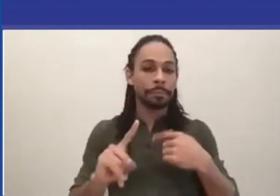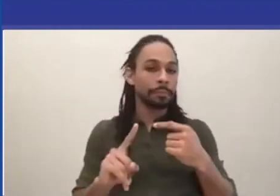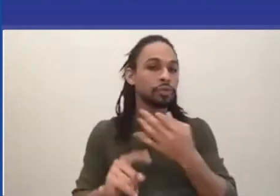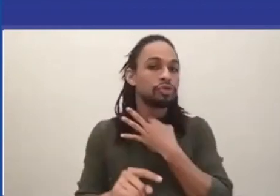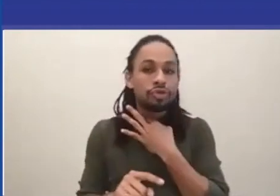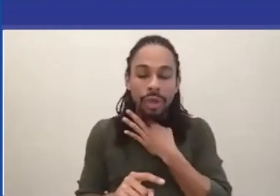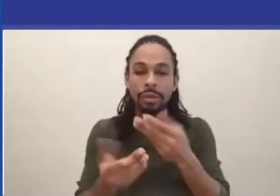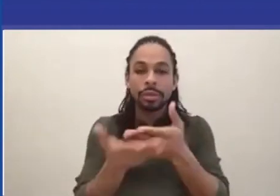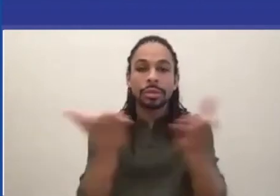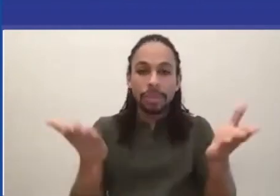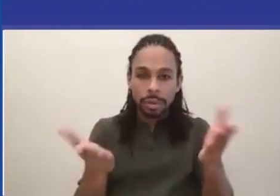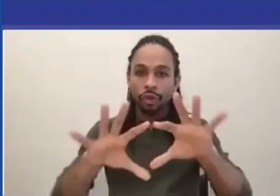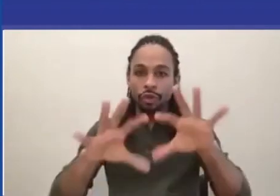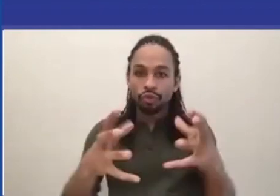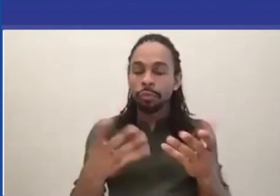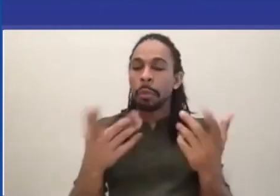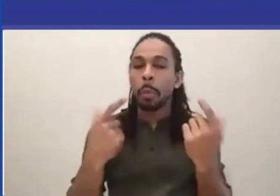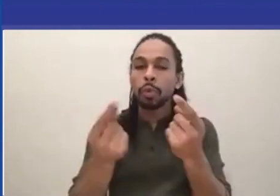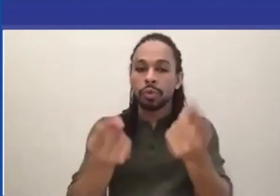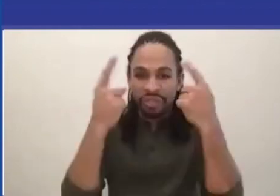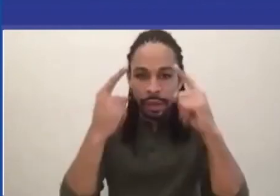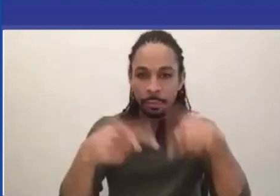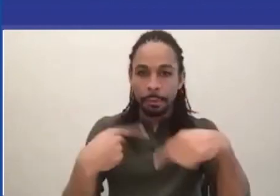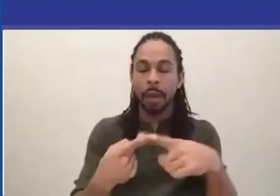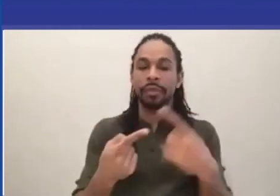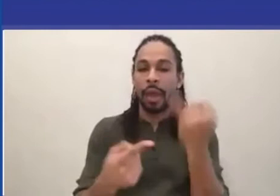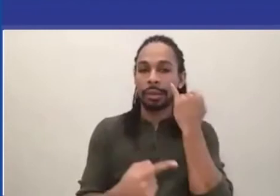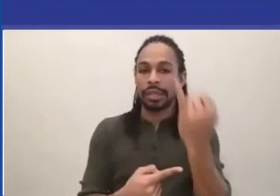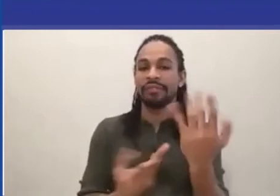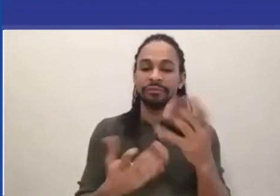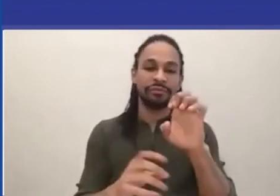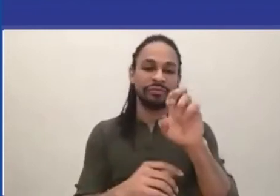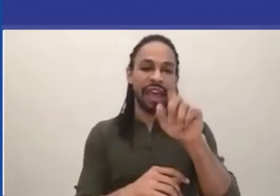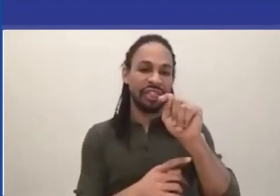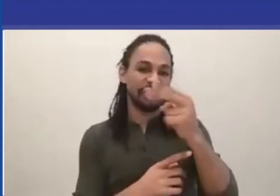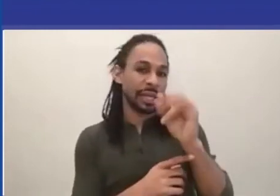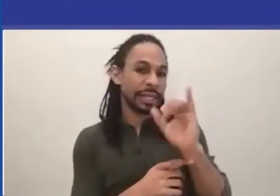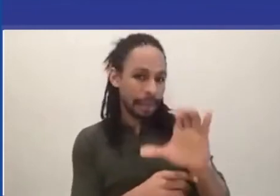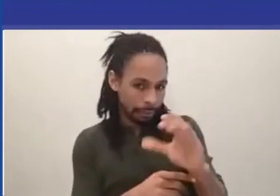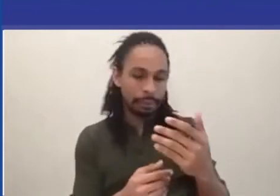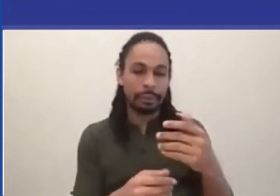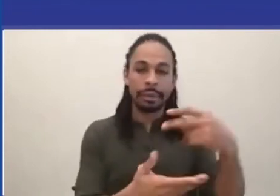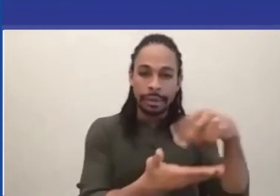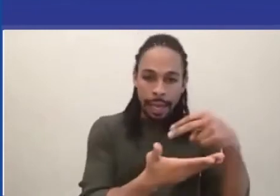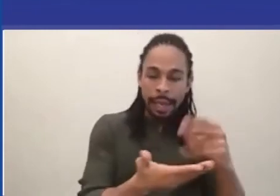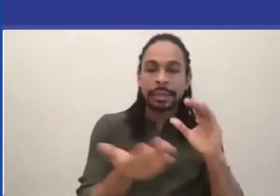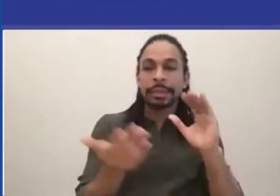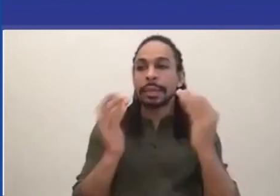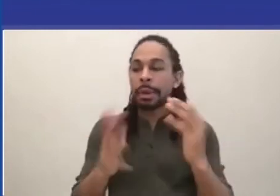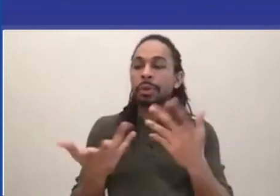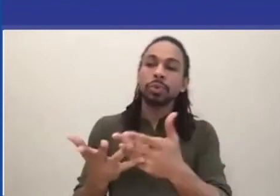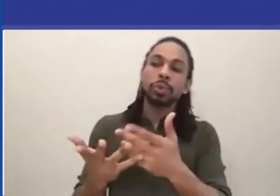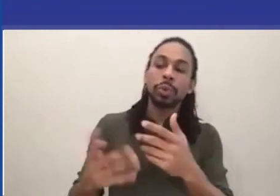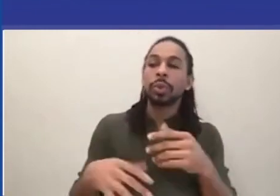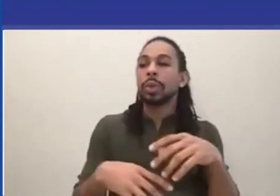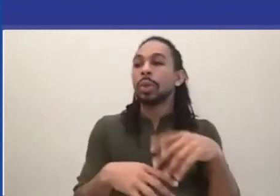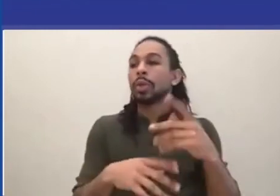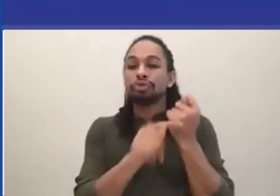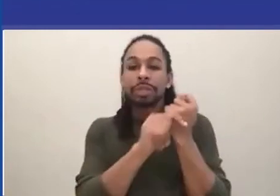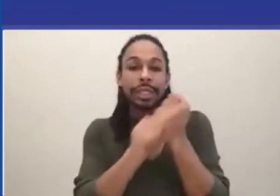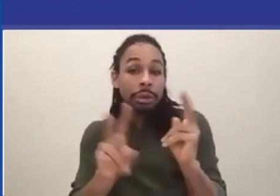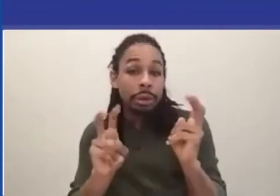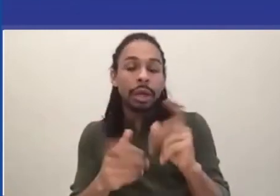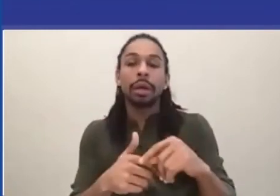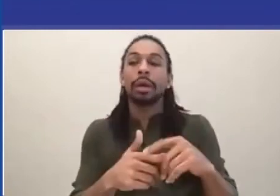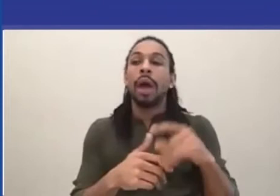of, have you experienced any barriers or challenges or points of tension? Jyoti, I'm gonna go to you